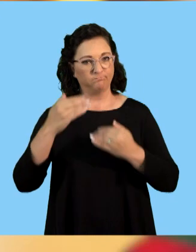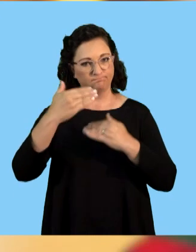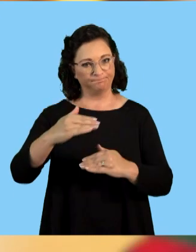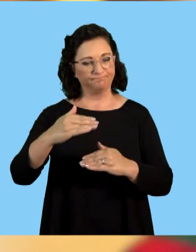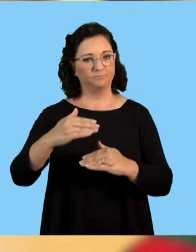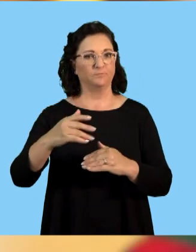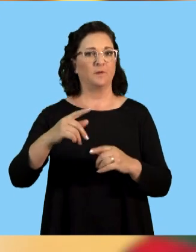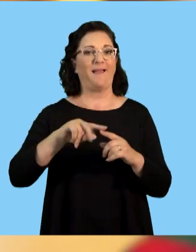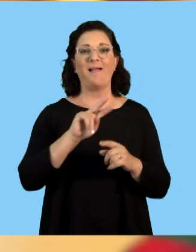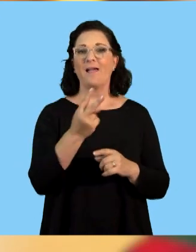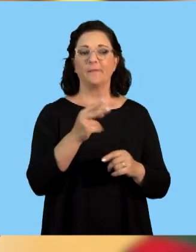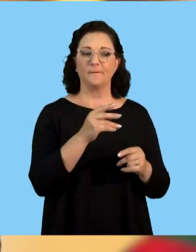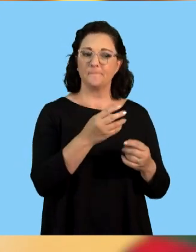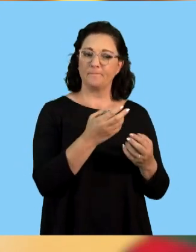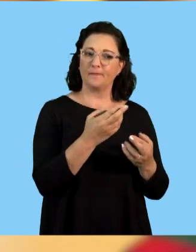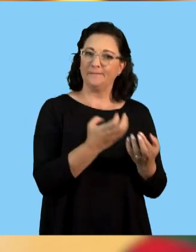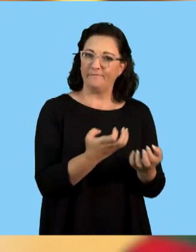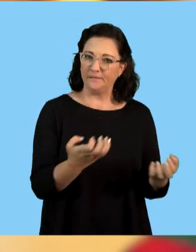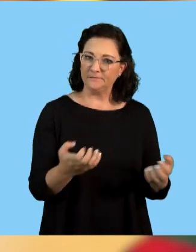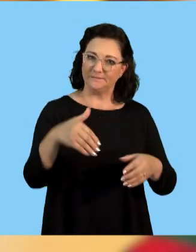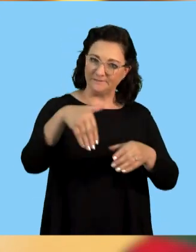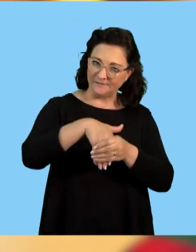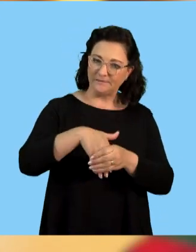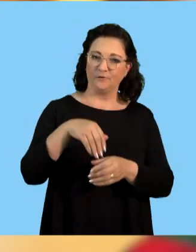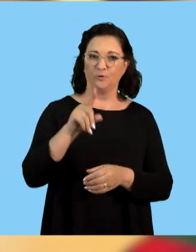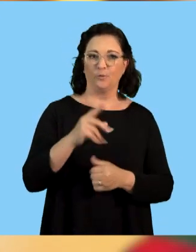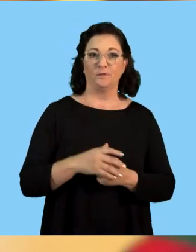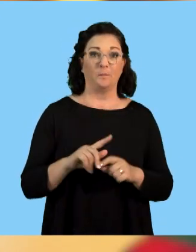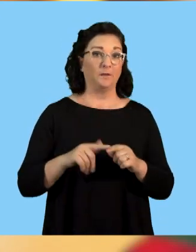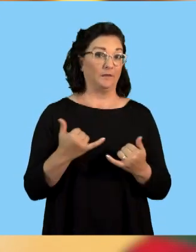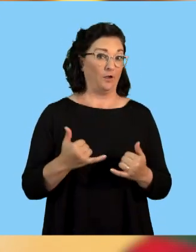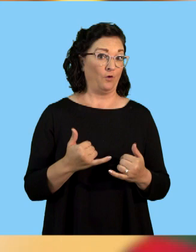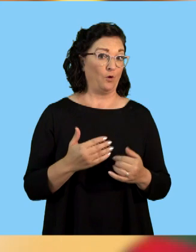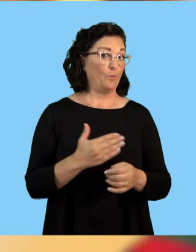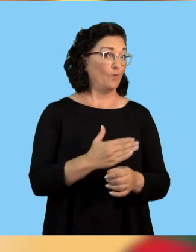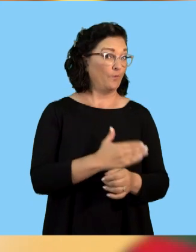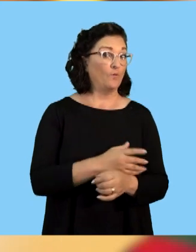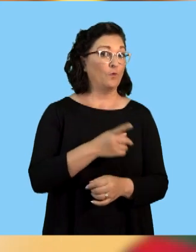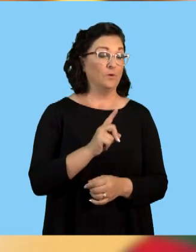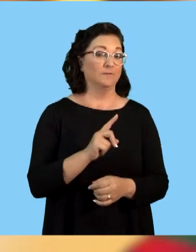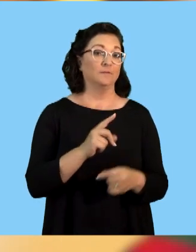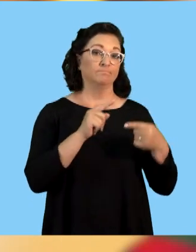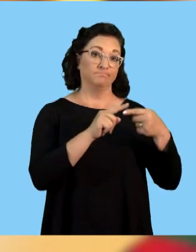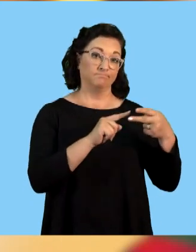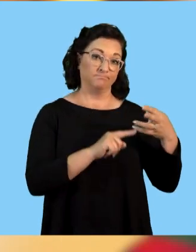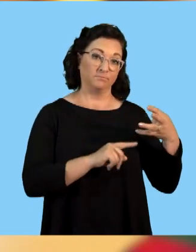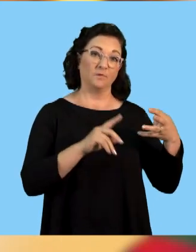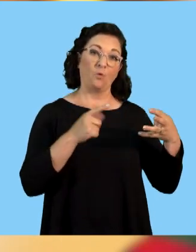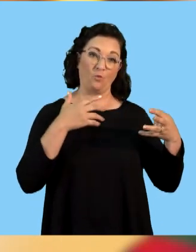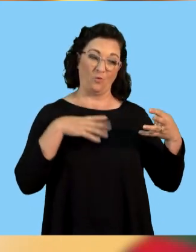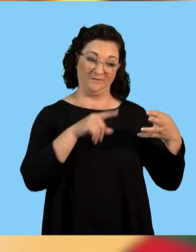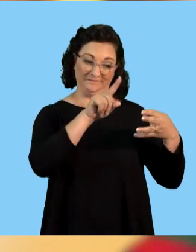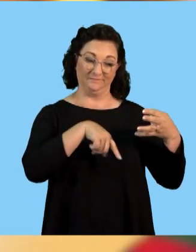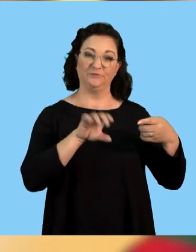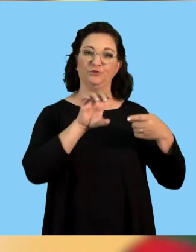output devices that we find or that we may find in a parallel circuit. But before we get there, these are the things that I want us